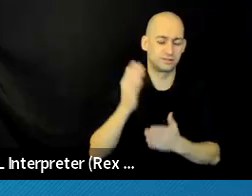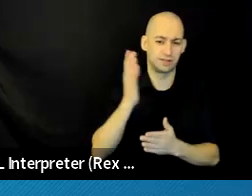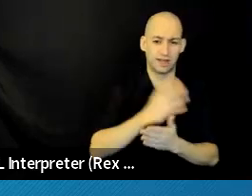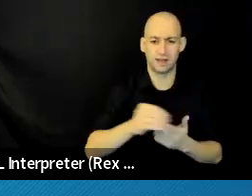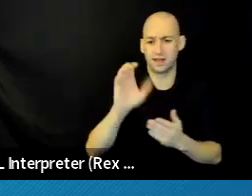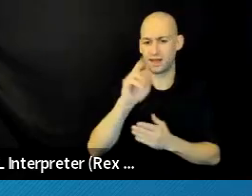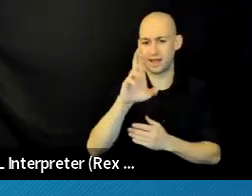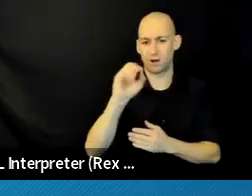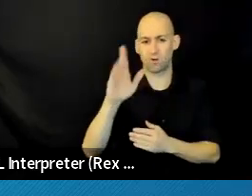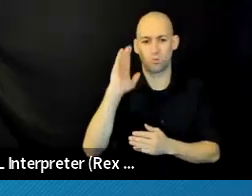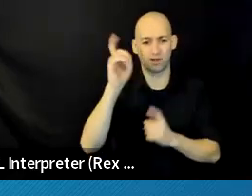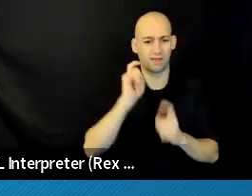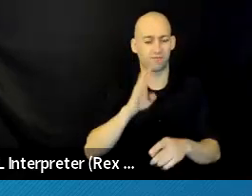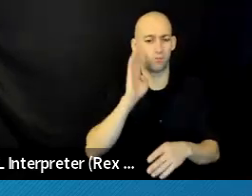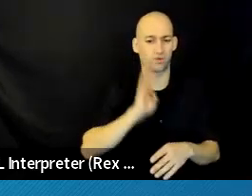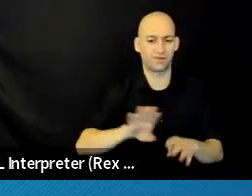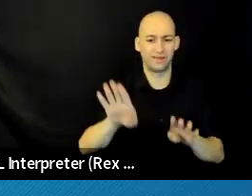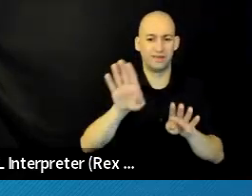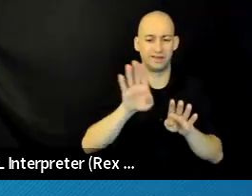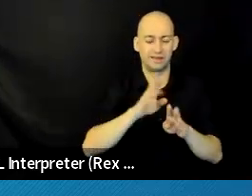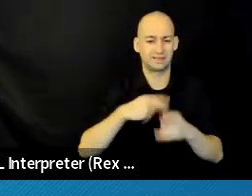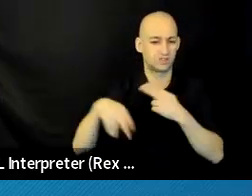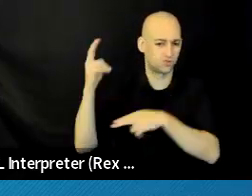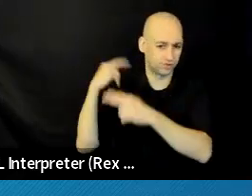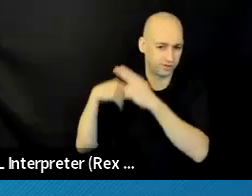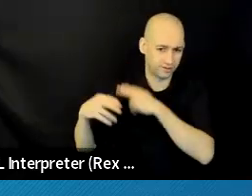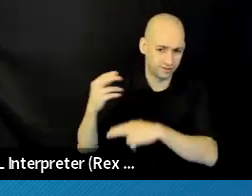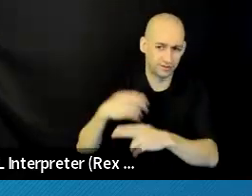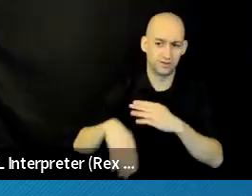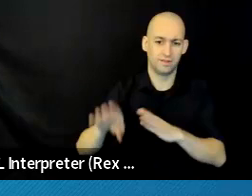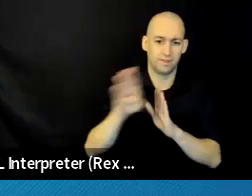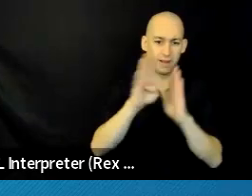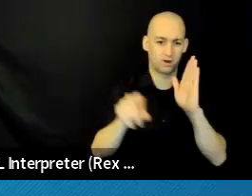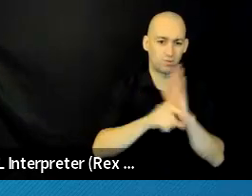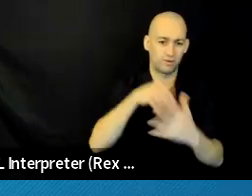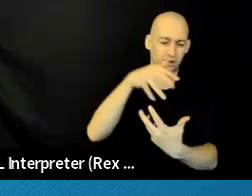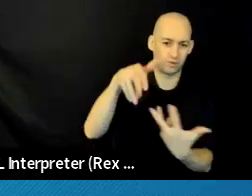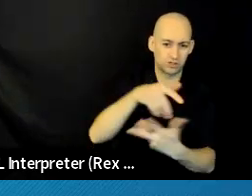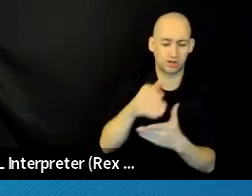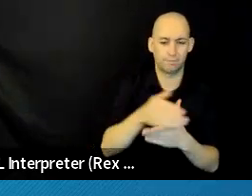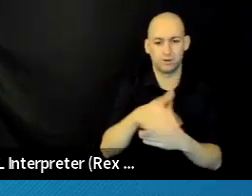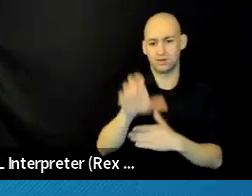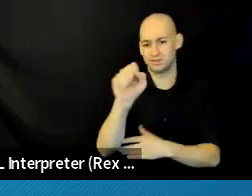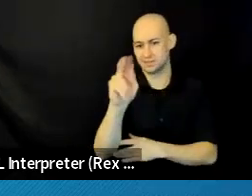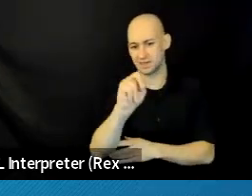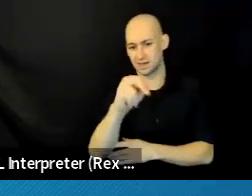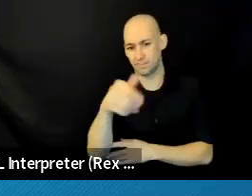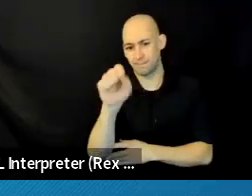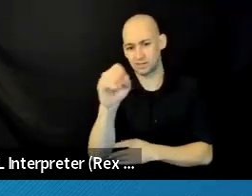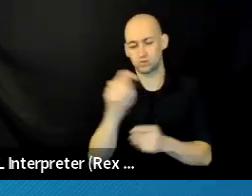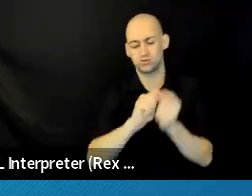Carol will give a brief history of the background of the interactions between San Paso Truck Stop